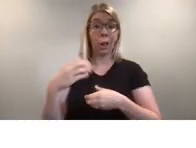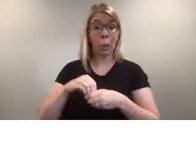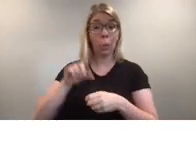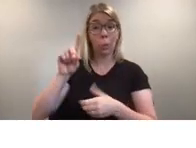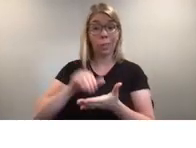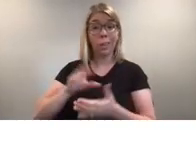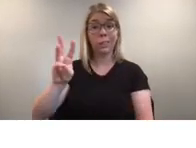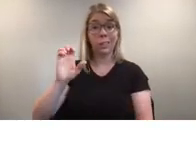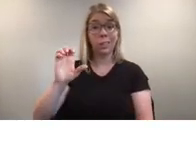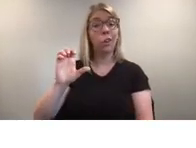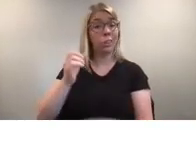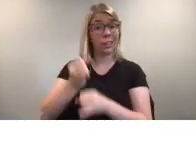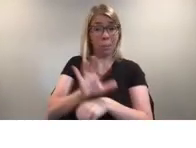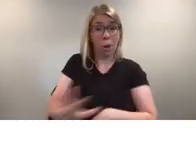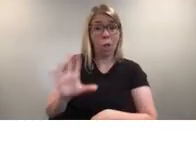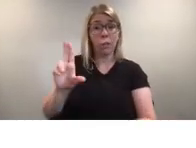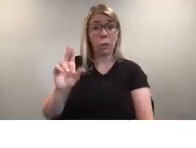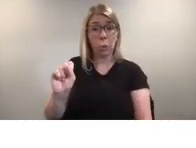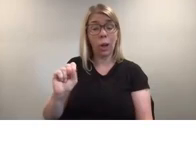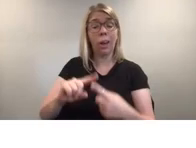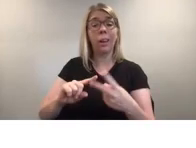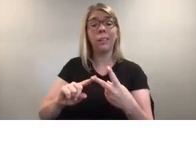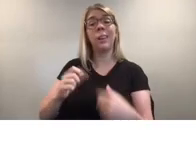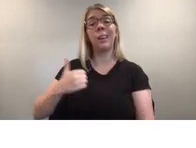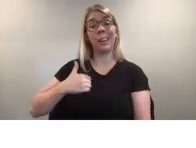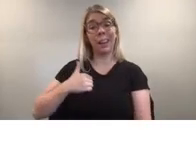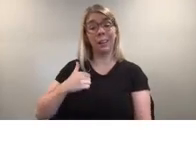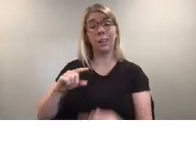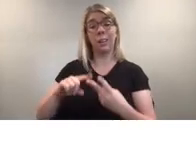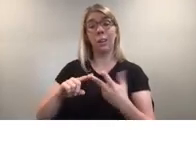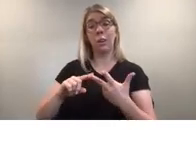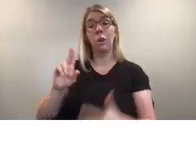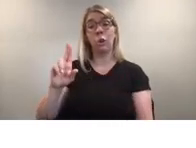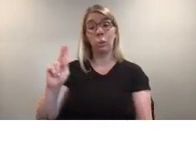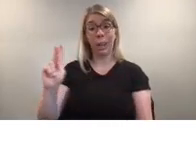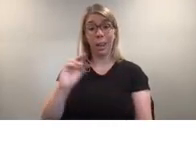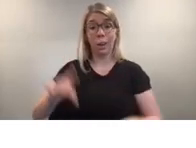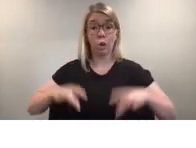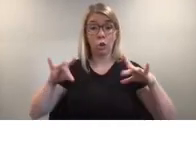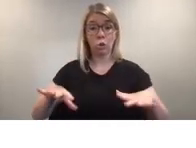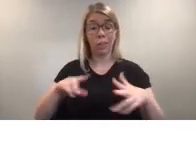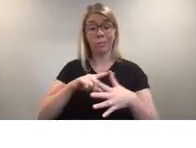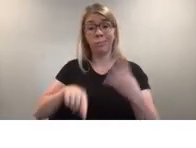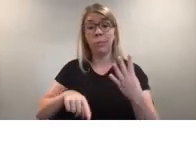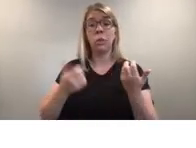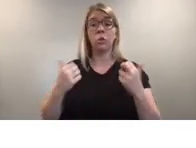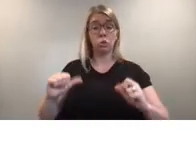campuses across the United States and Canada, Australia, and the United Kingdom, who strive to make higher ed more